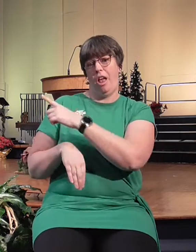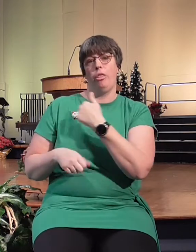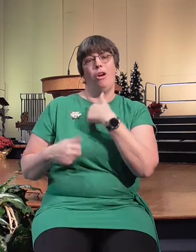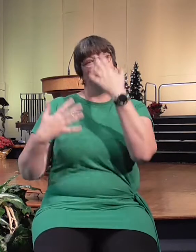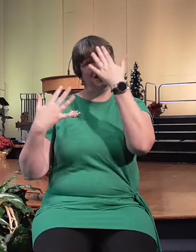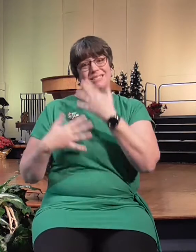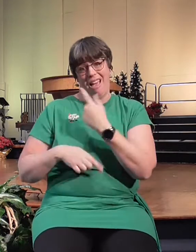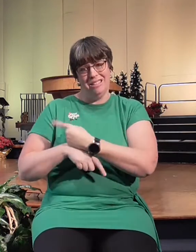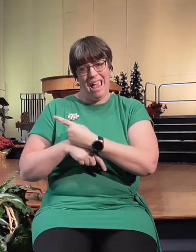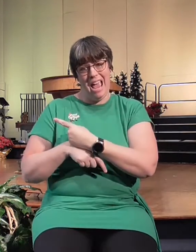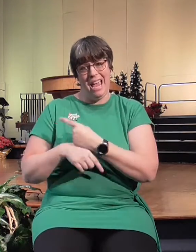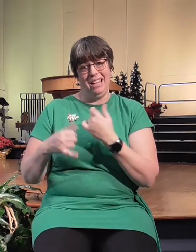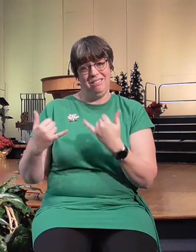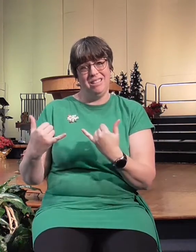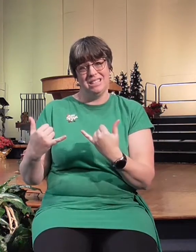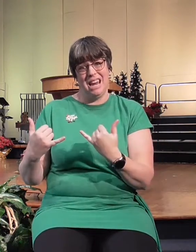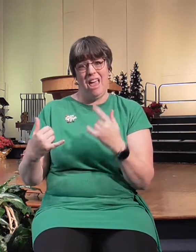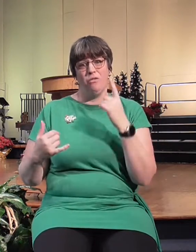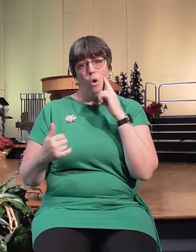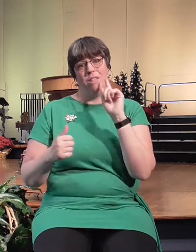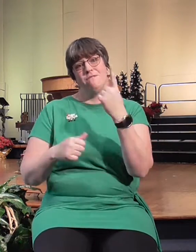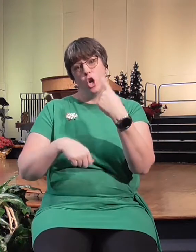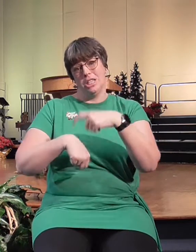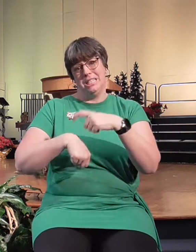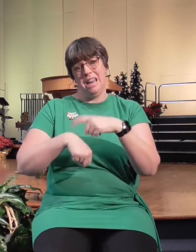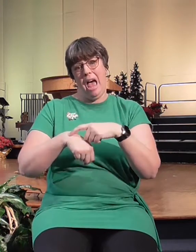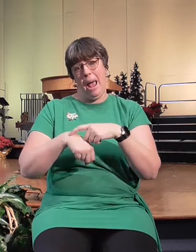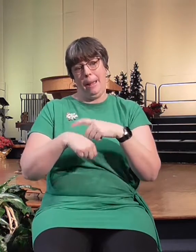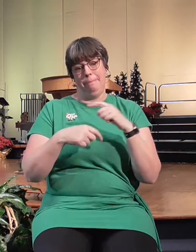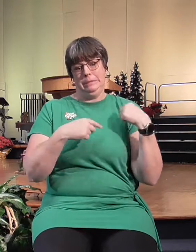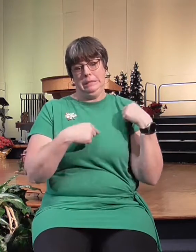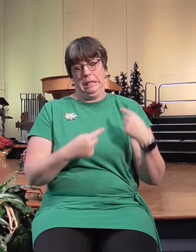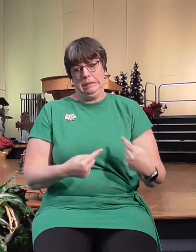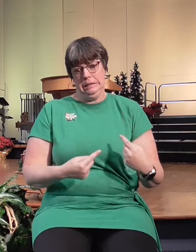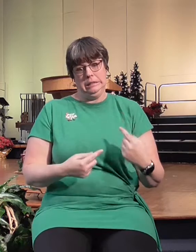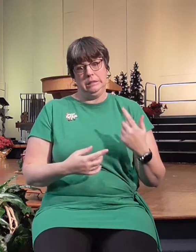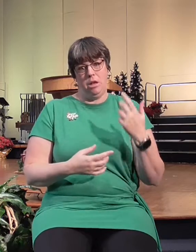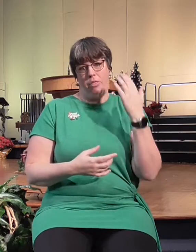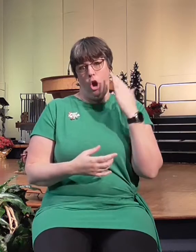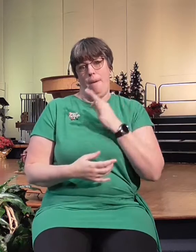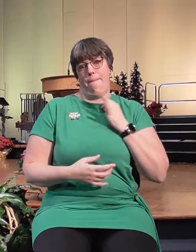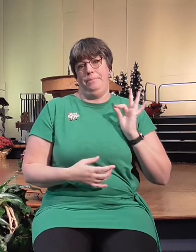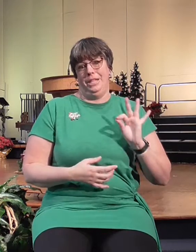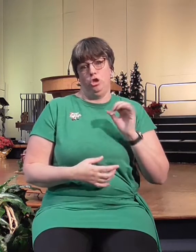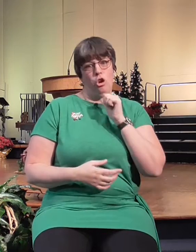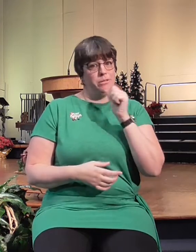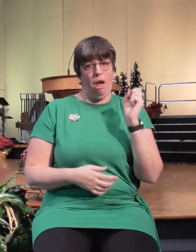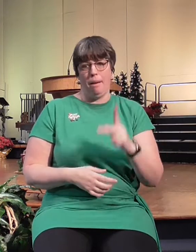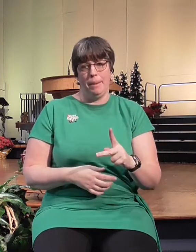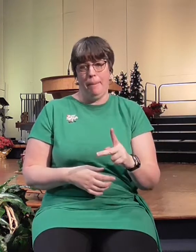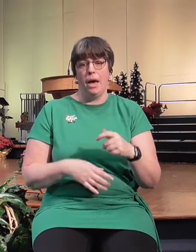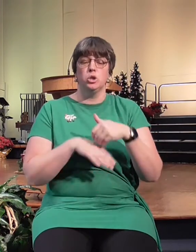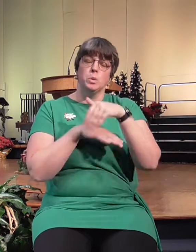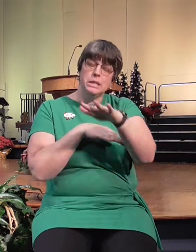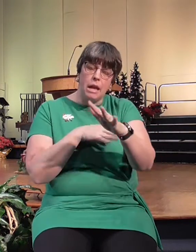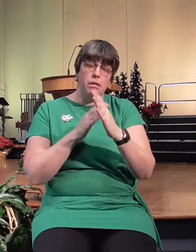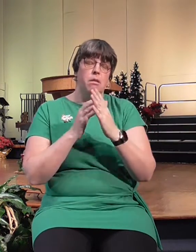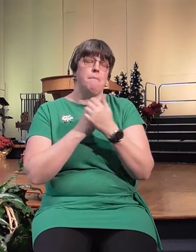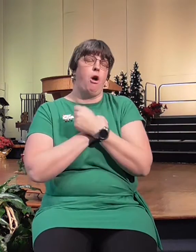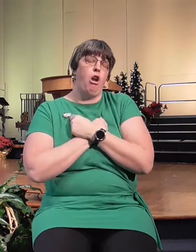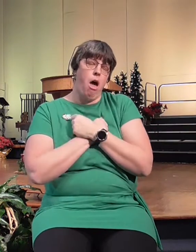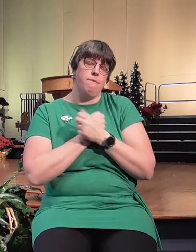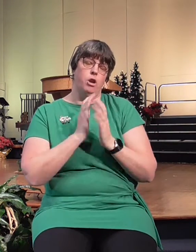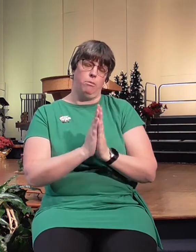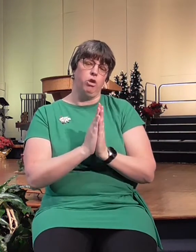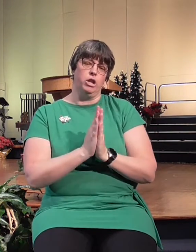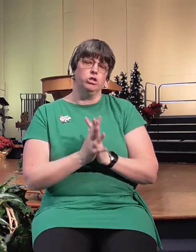having a sad day today, having church this morning for the first time, knowing their minister is not coming back. And so we send our love and our prayers